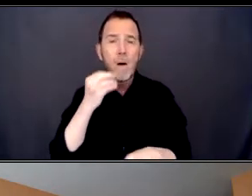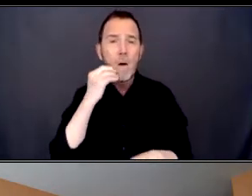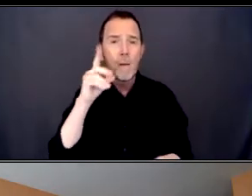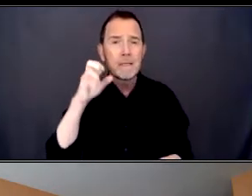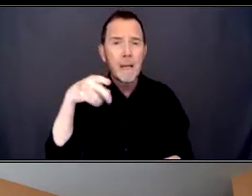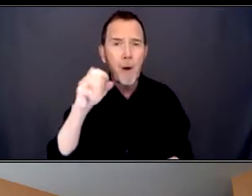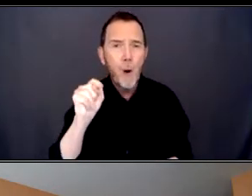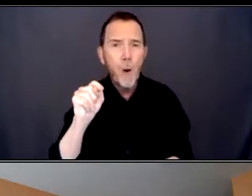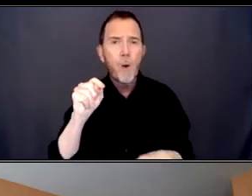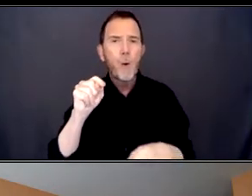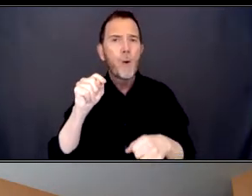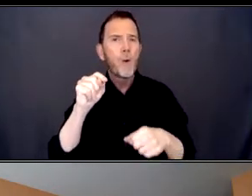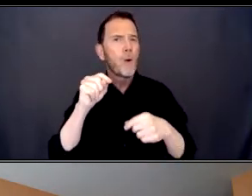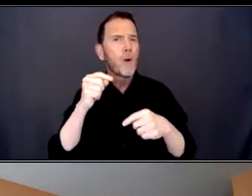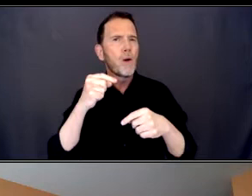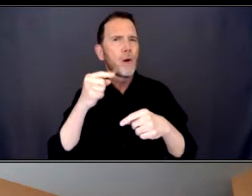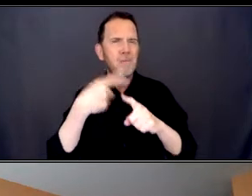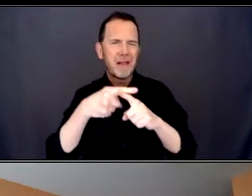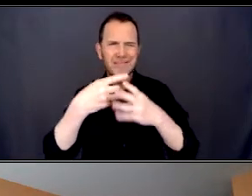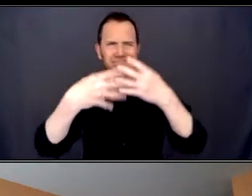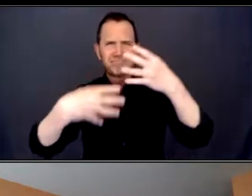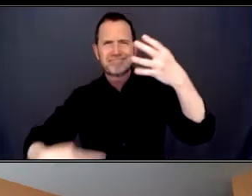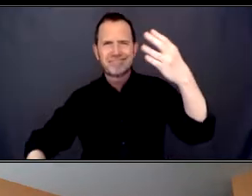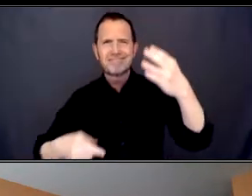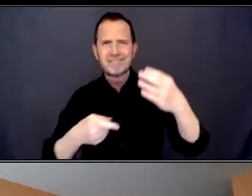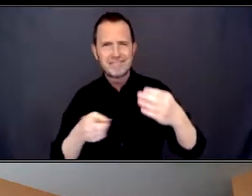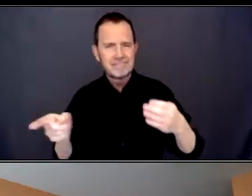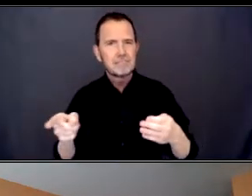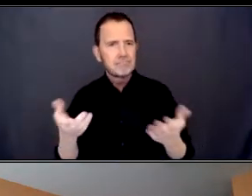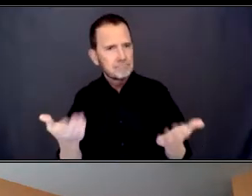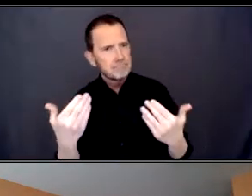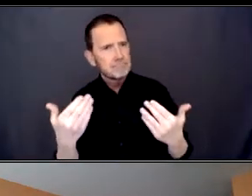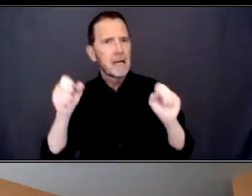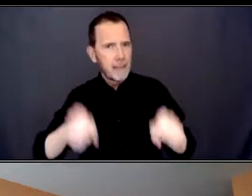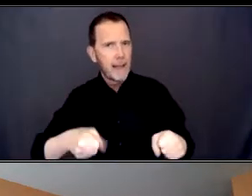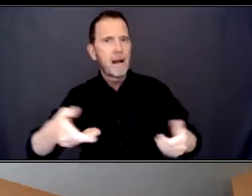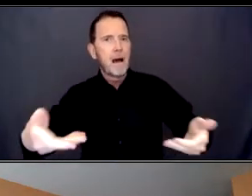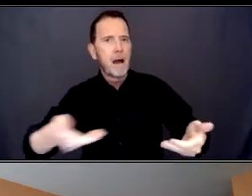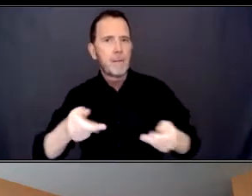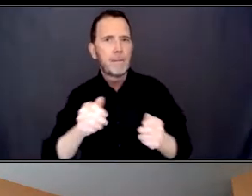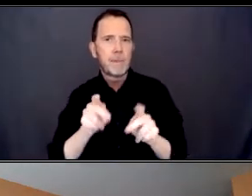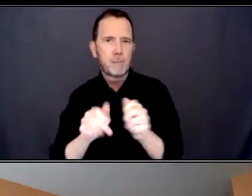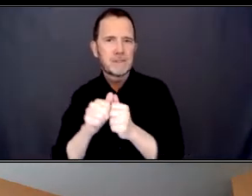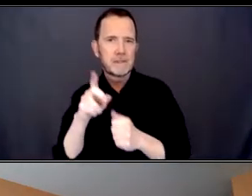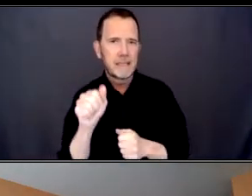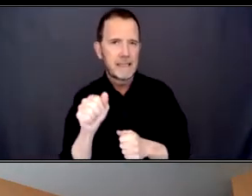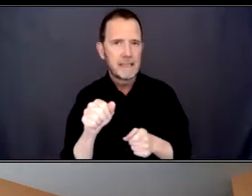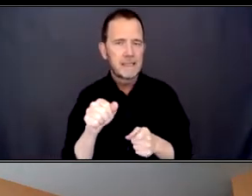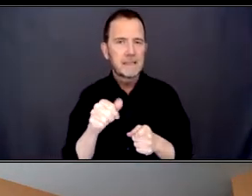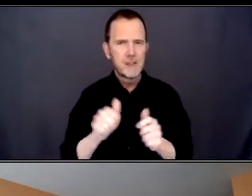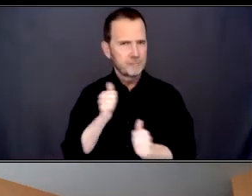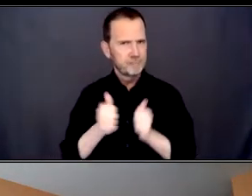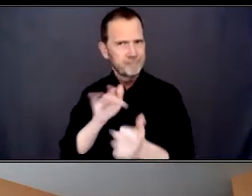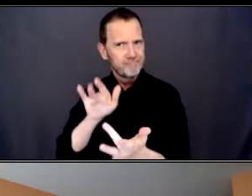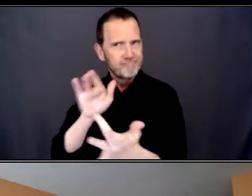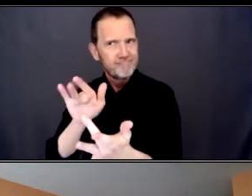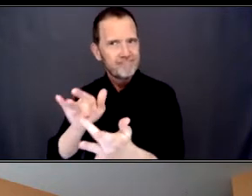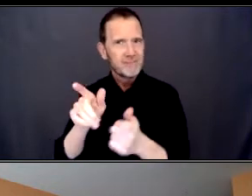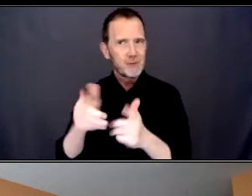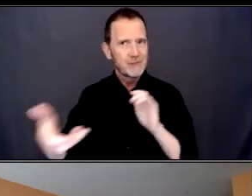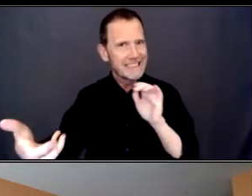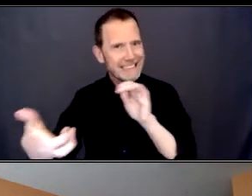others, who hire people with disabilities. That opens the door for you to be able to go to those individuals. And the last thing I'll say on this topic is, as